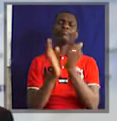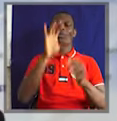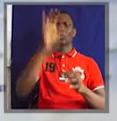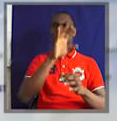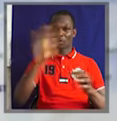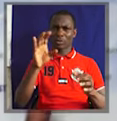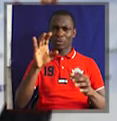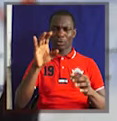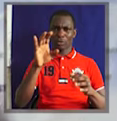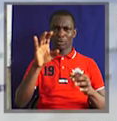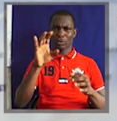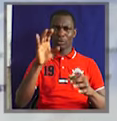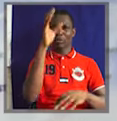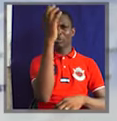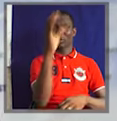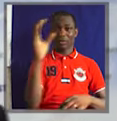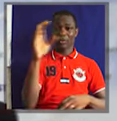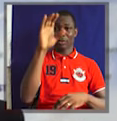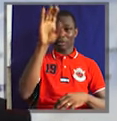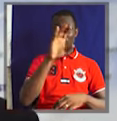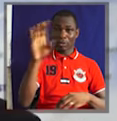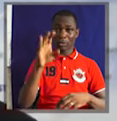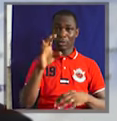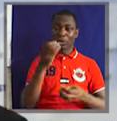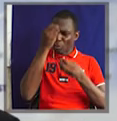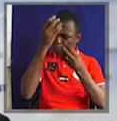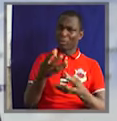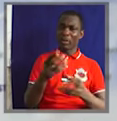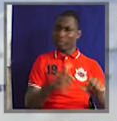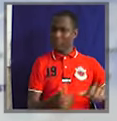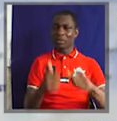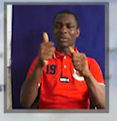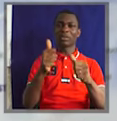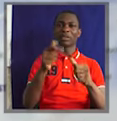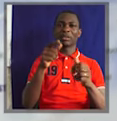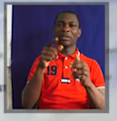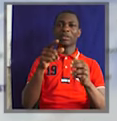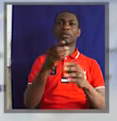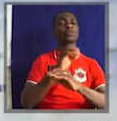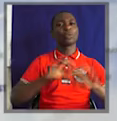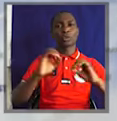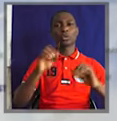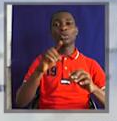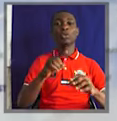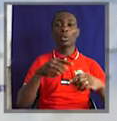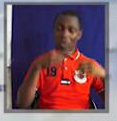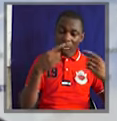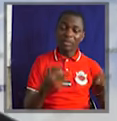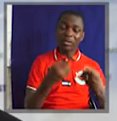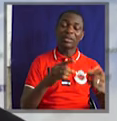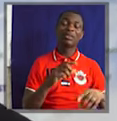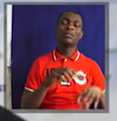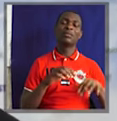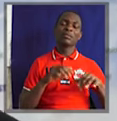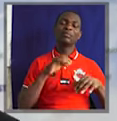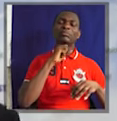and you put Nina and Calvary as a Yanosono. Society, I want to be Ama. Minu ya oba tina obo ni musa adi awo yeno wawo ni musa adi